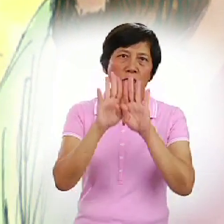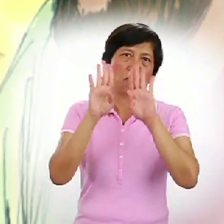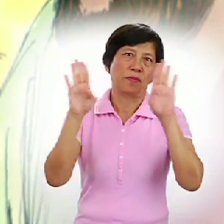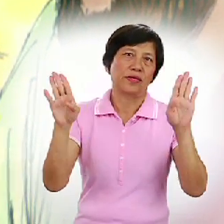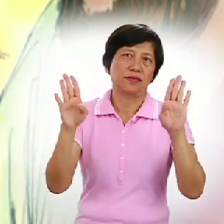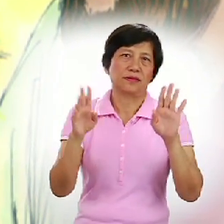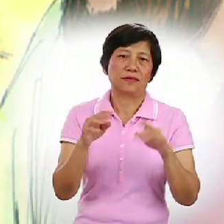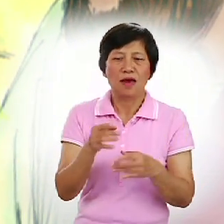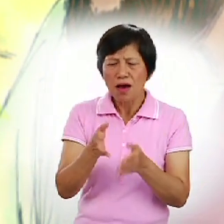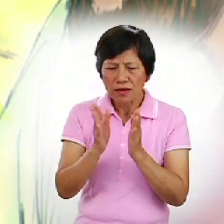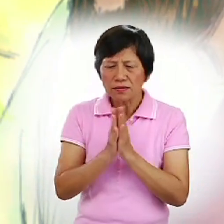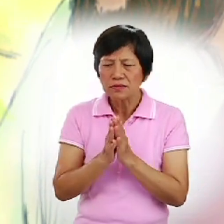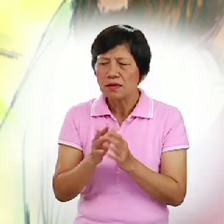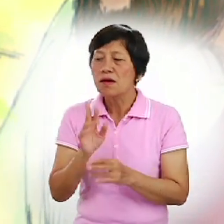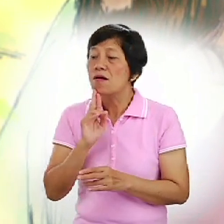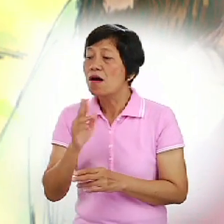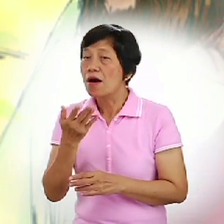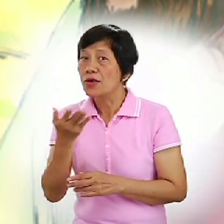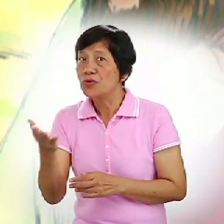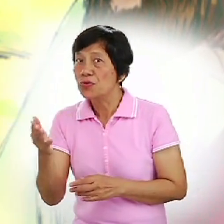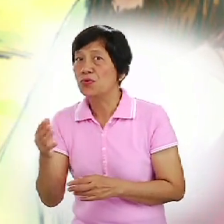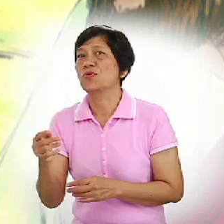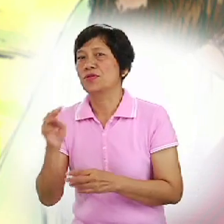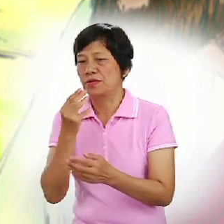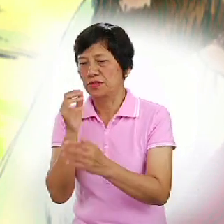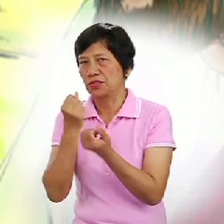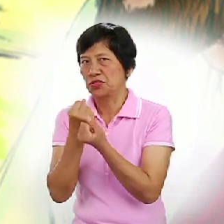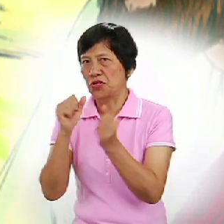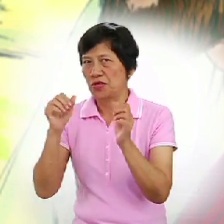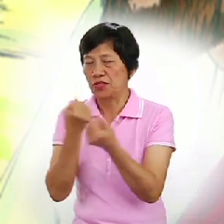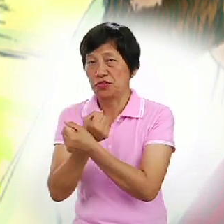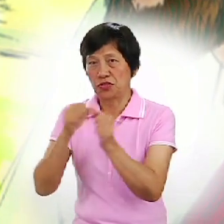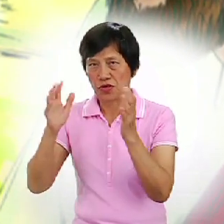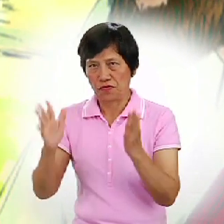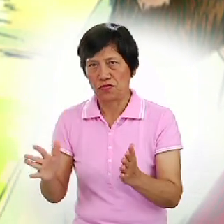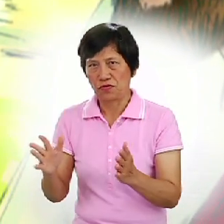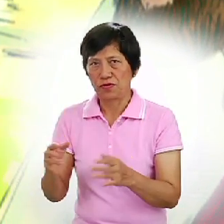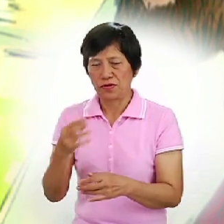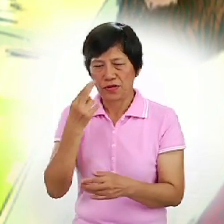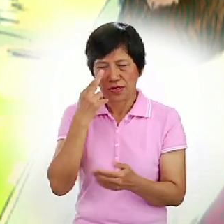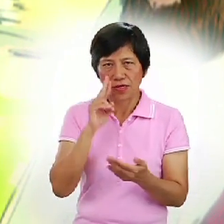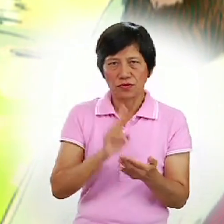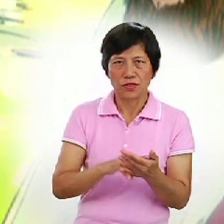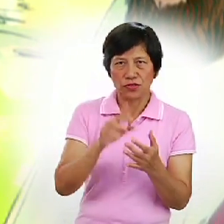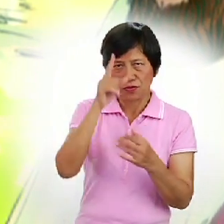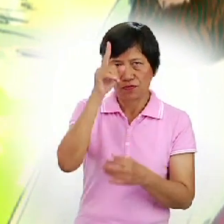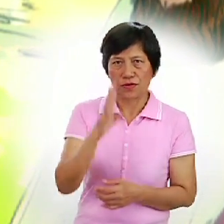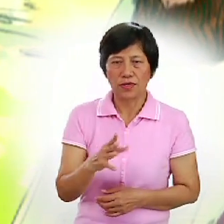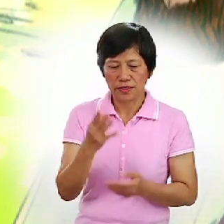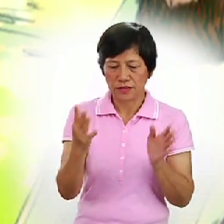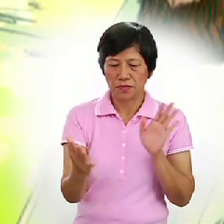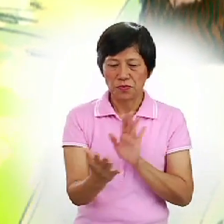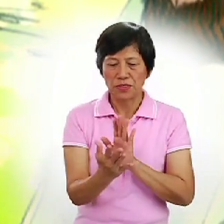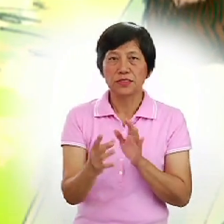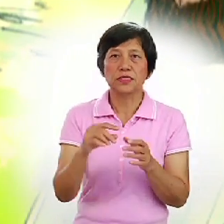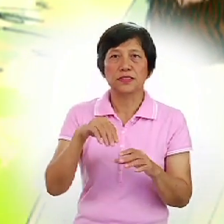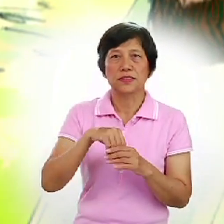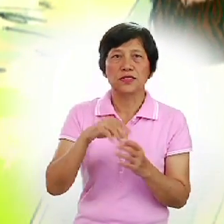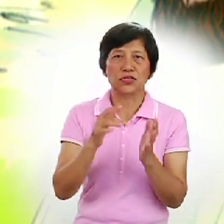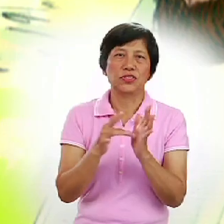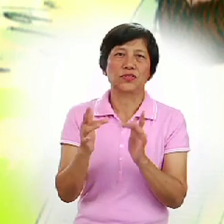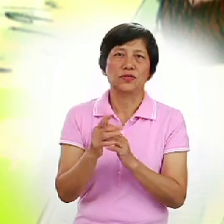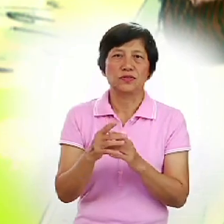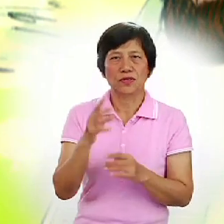the Messiah? The recognition of God's presence in Jesus, because He is the bearer of